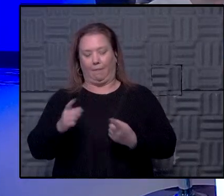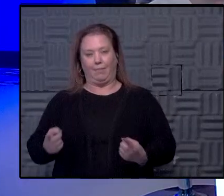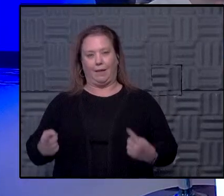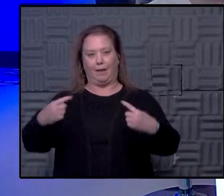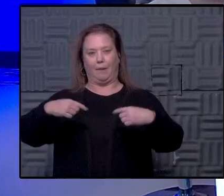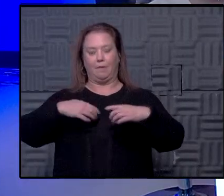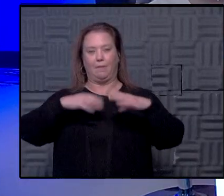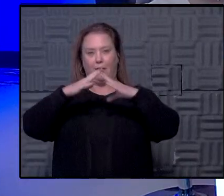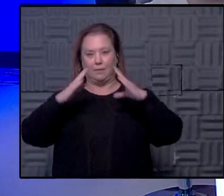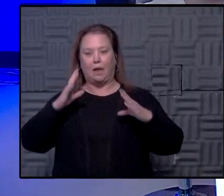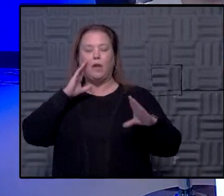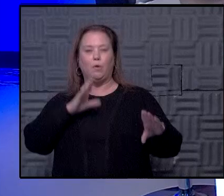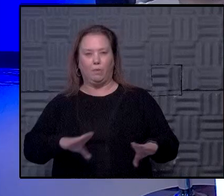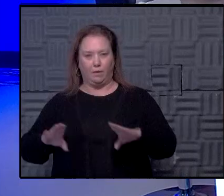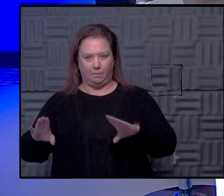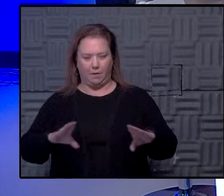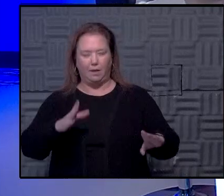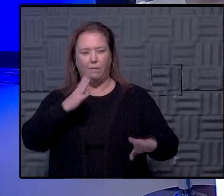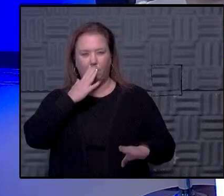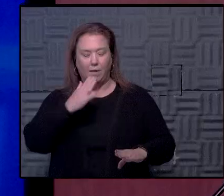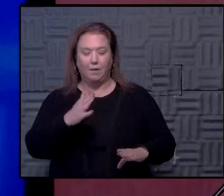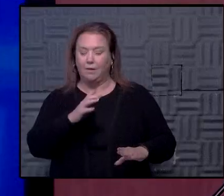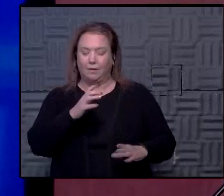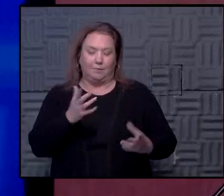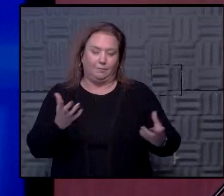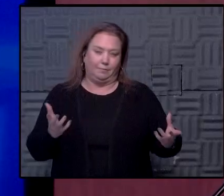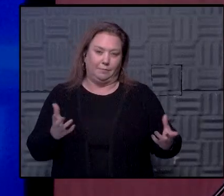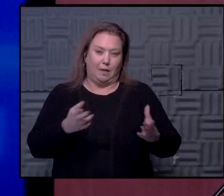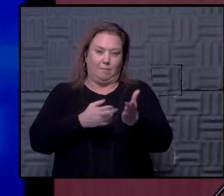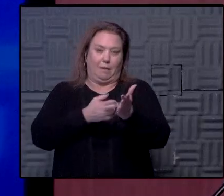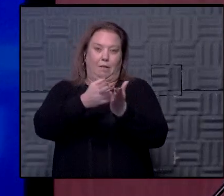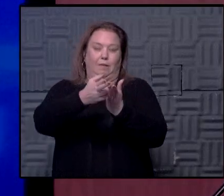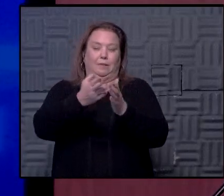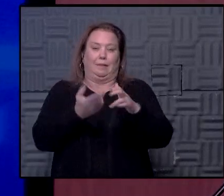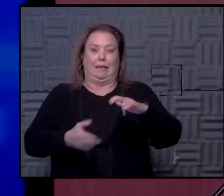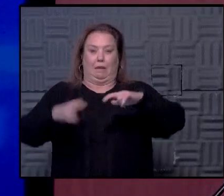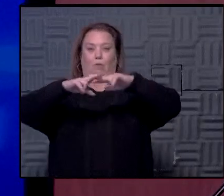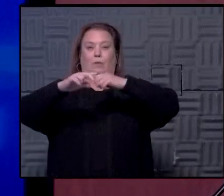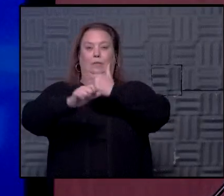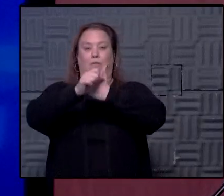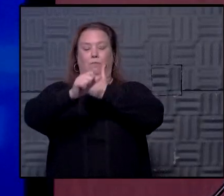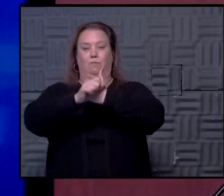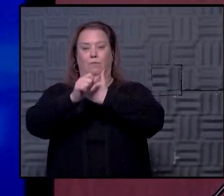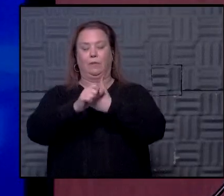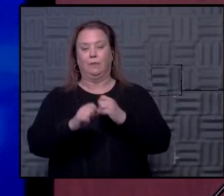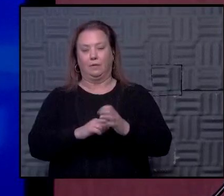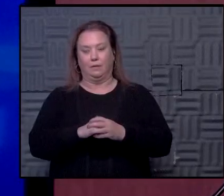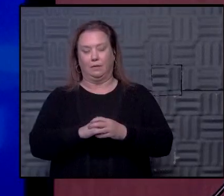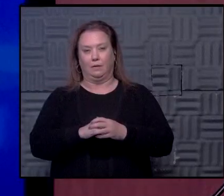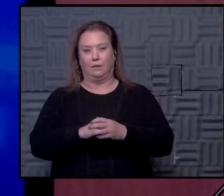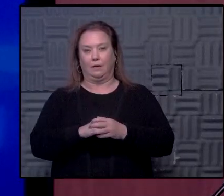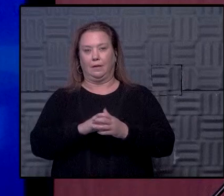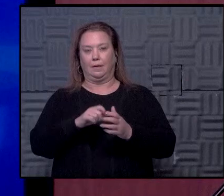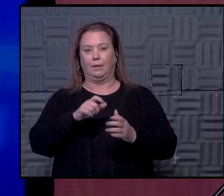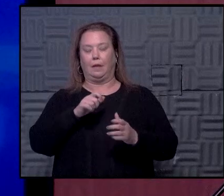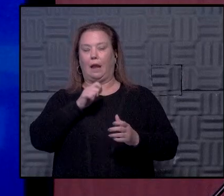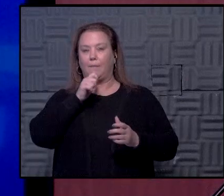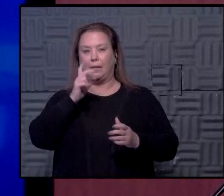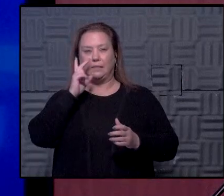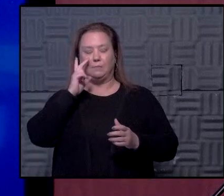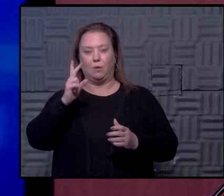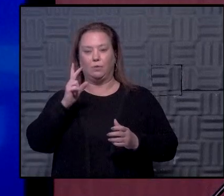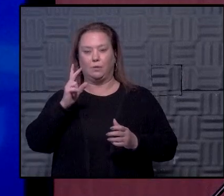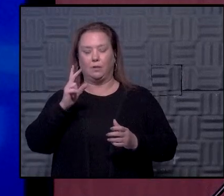and I know that they behave pretty darn well. But it doesn't. I mean, I'll be honest. It increases the risk. Now, I'm not supposed to say